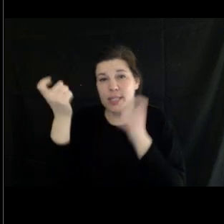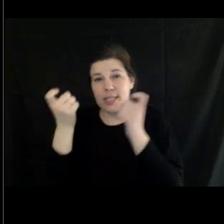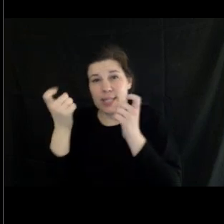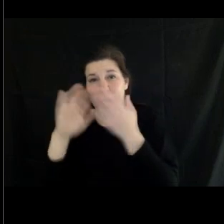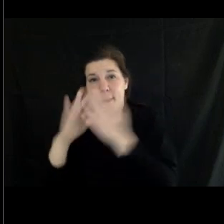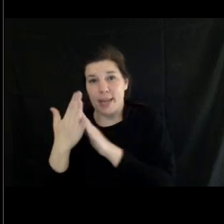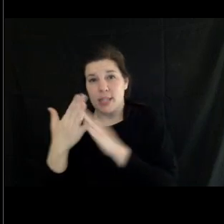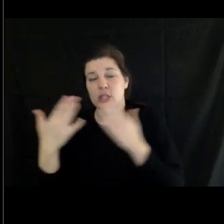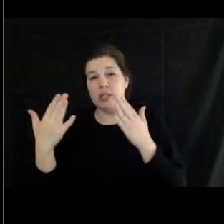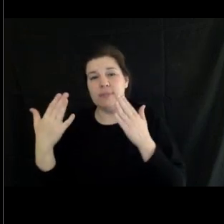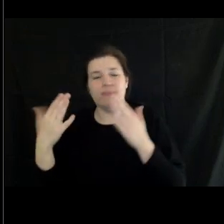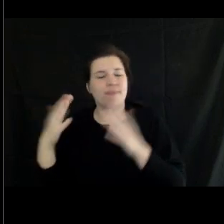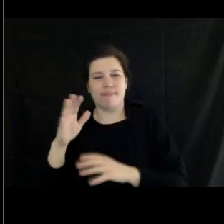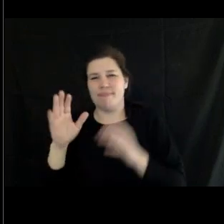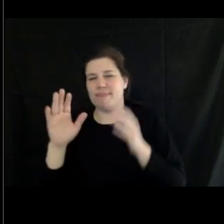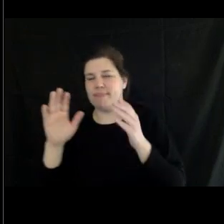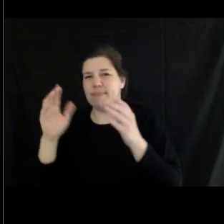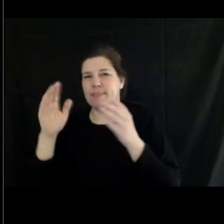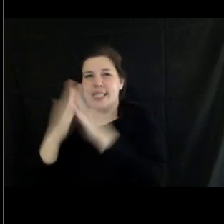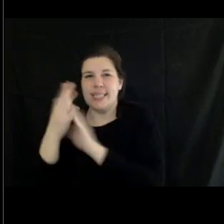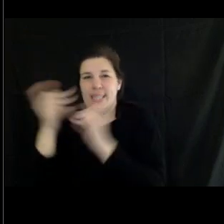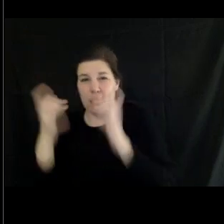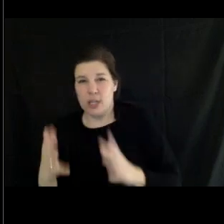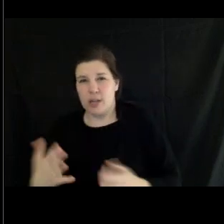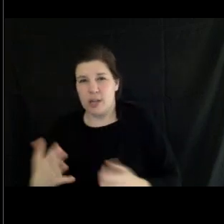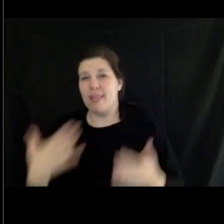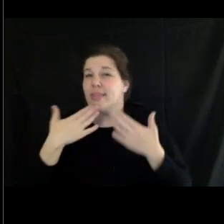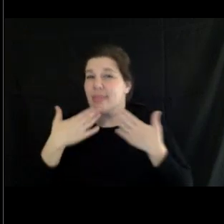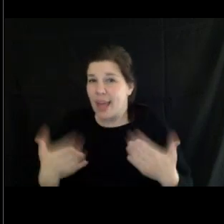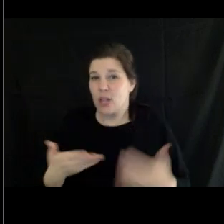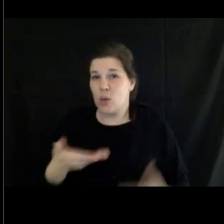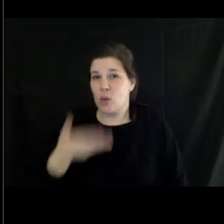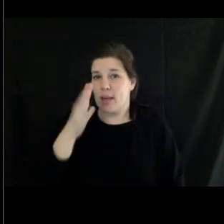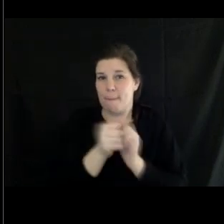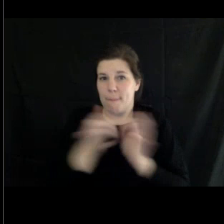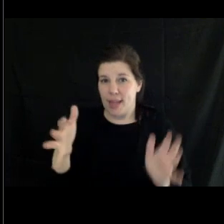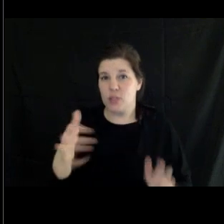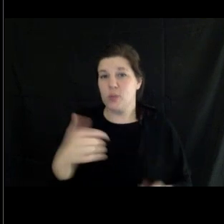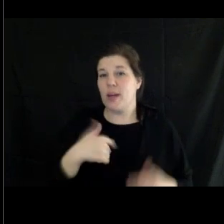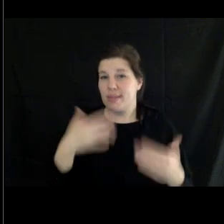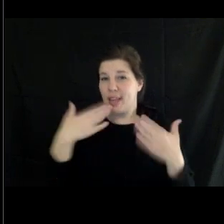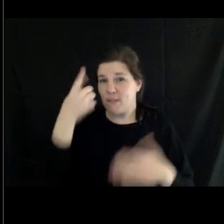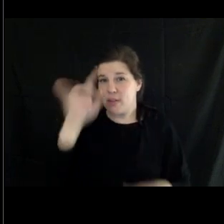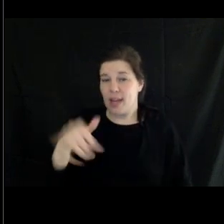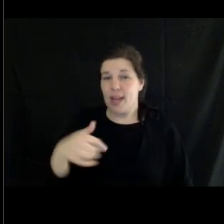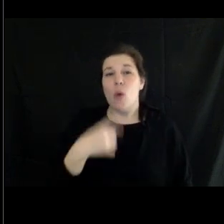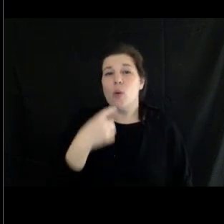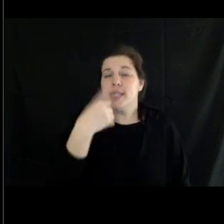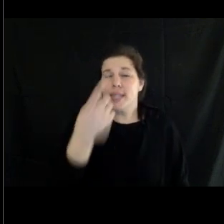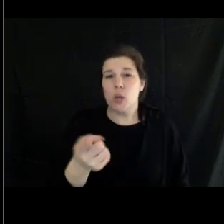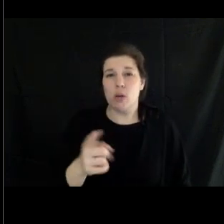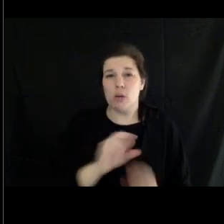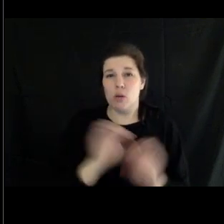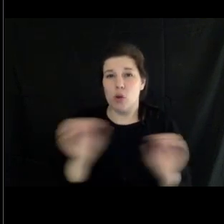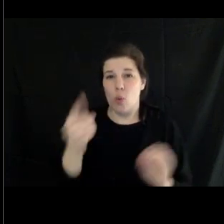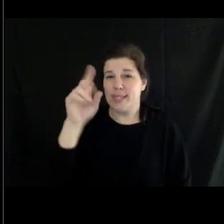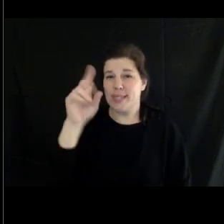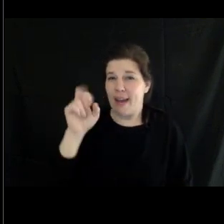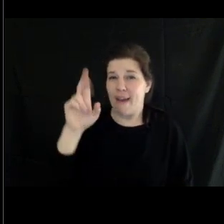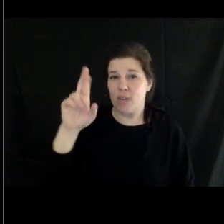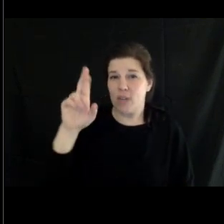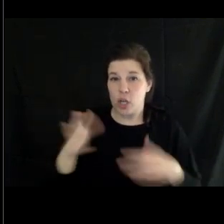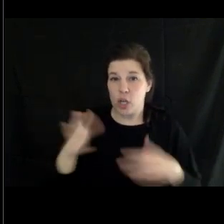Thank you, Mr. Turkin. God bless you. I did represent you last night, and I thank you for that. And let me tell you something. No one has ever done what you've done. No